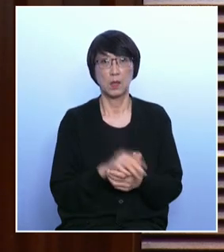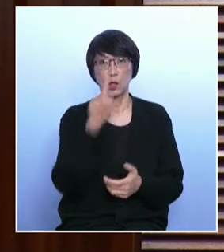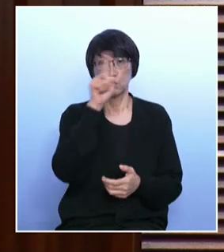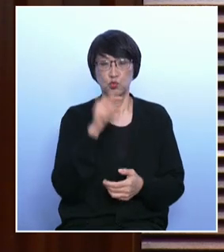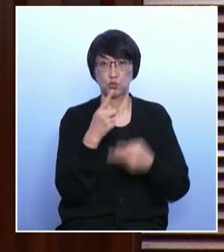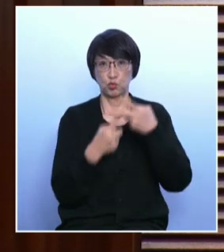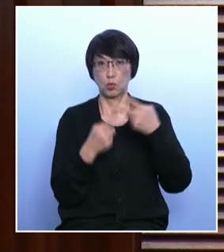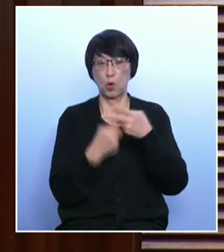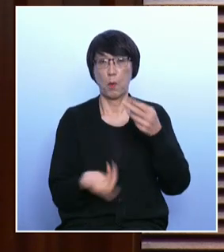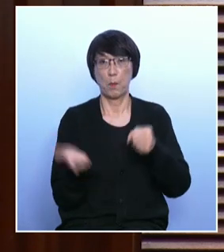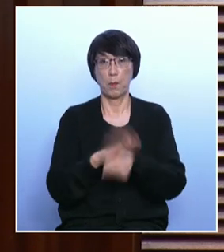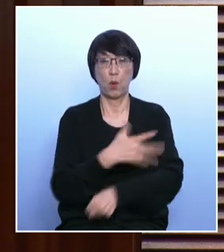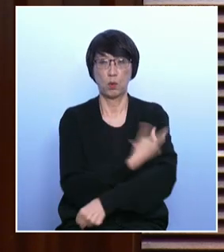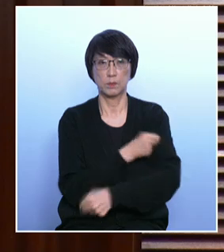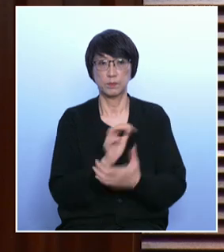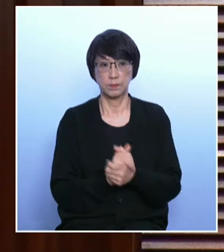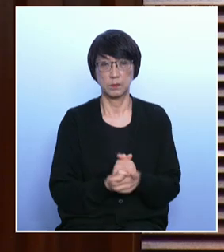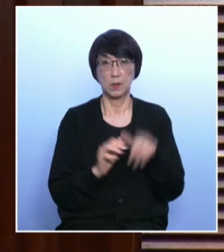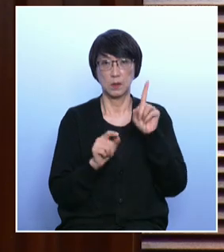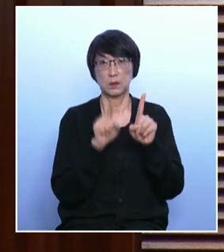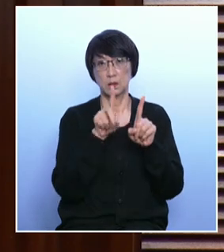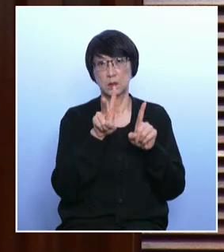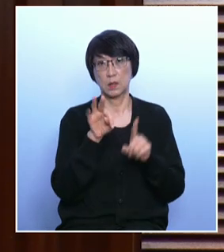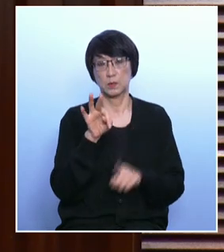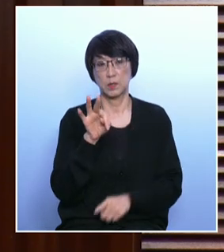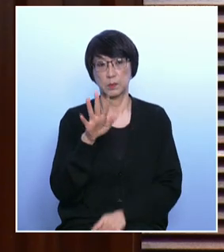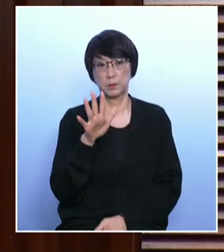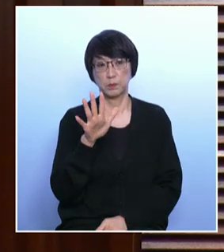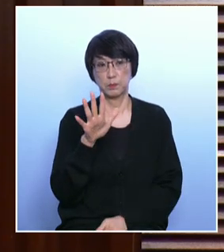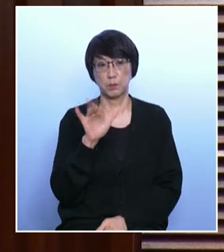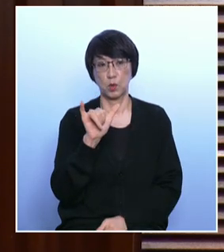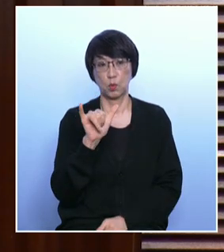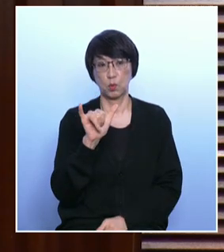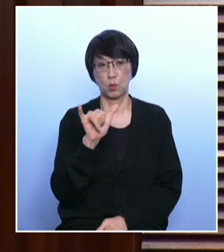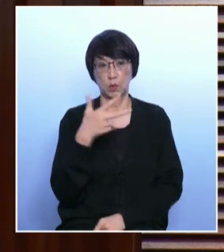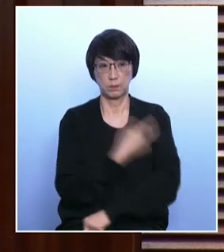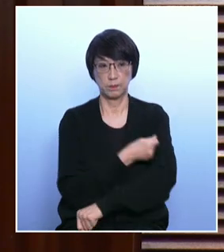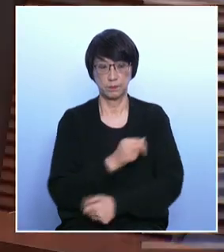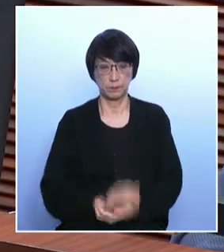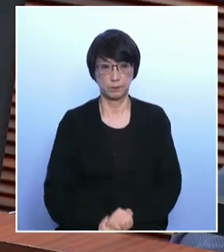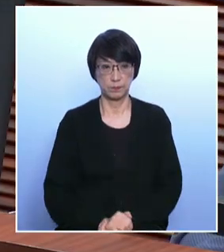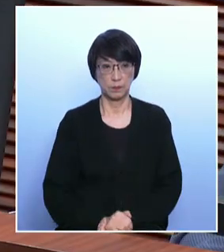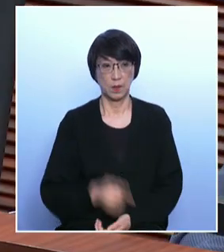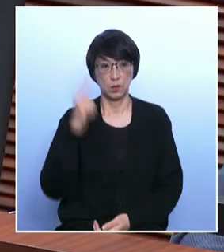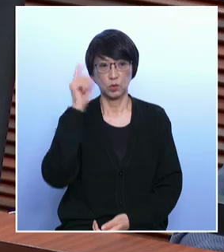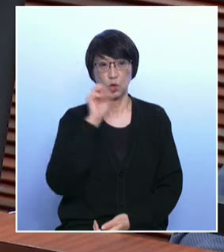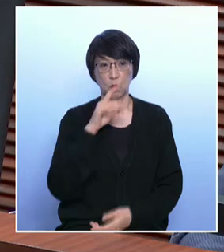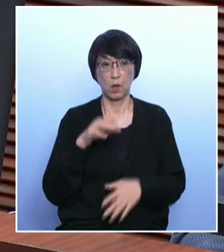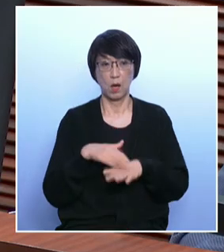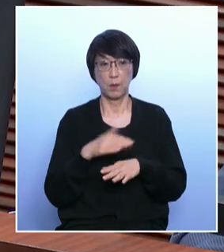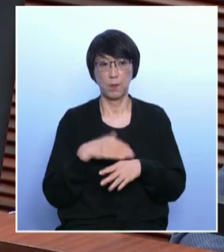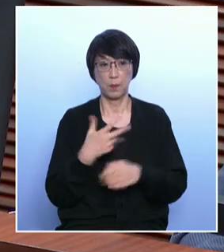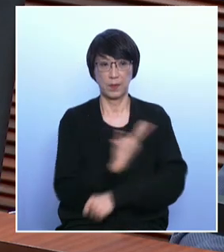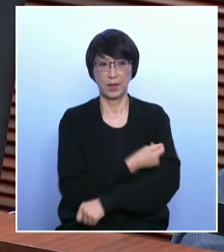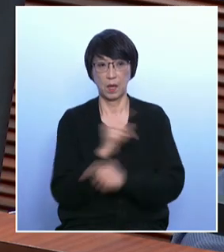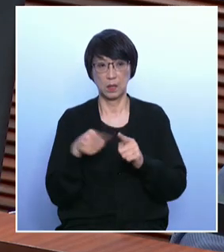in primary 6 students. And also, there are top-up vaccines for type B